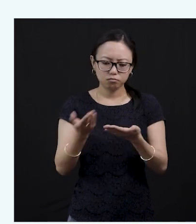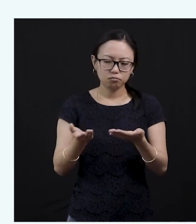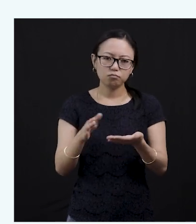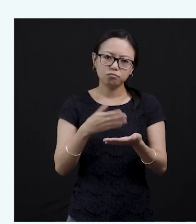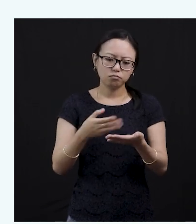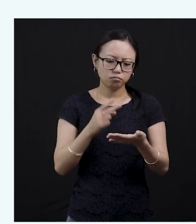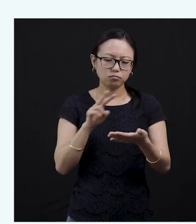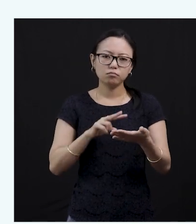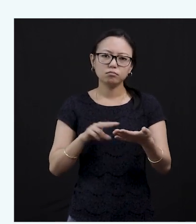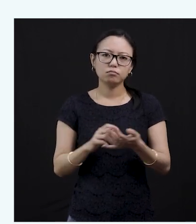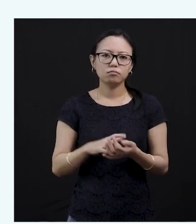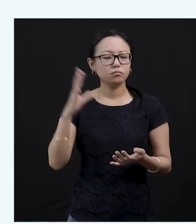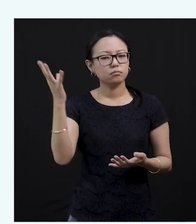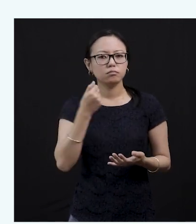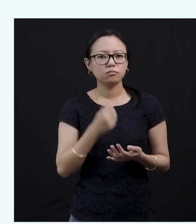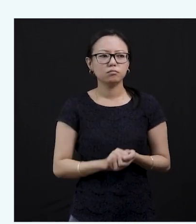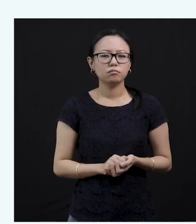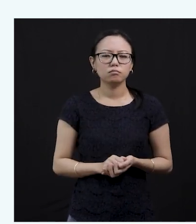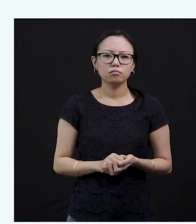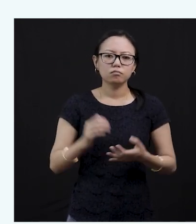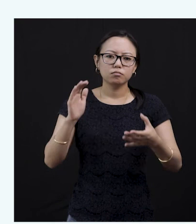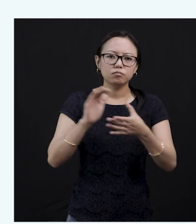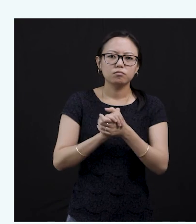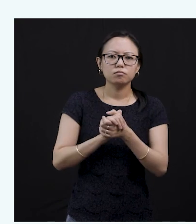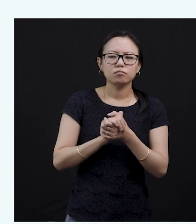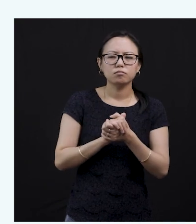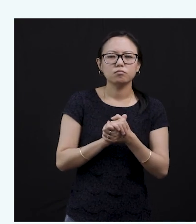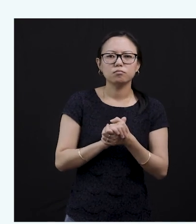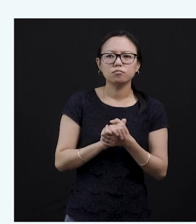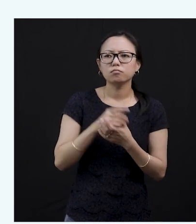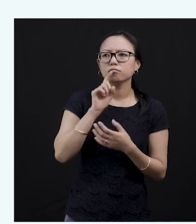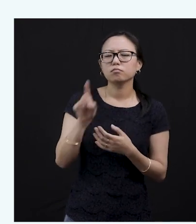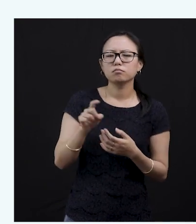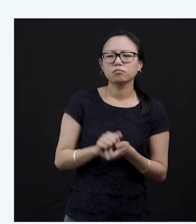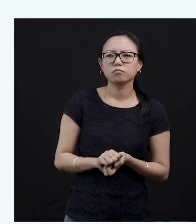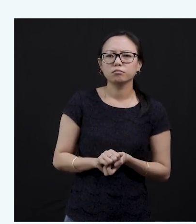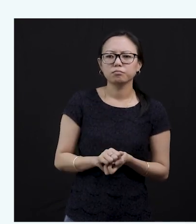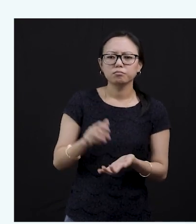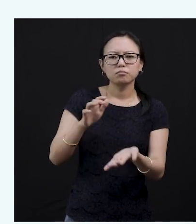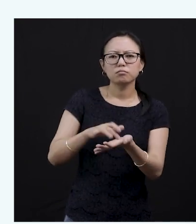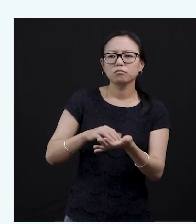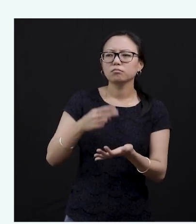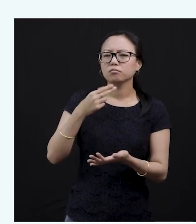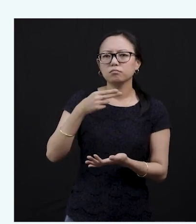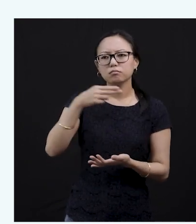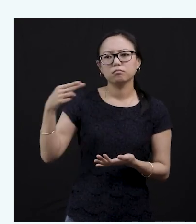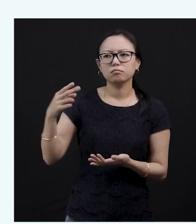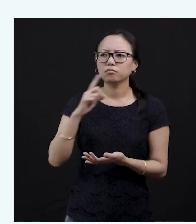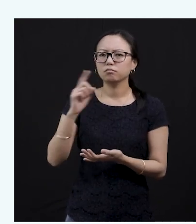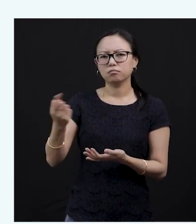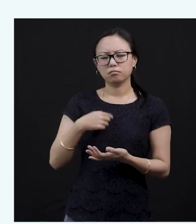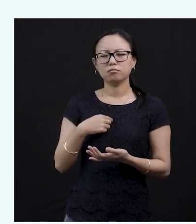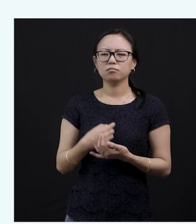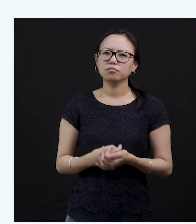friends. Just tell them to say a random country, and then you find it, and you can